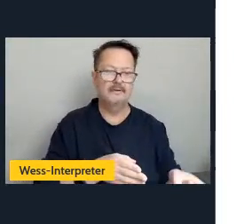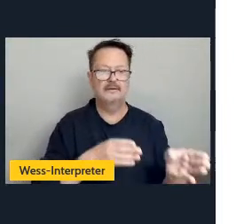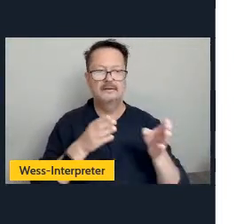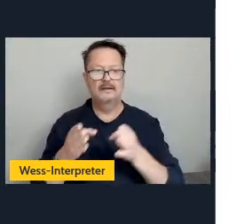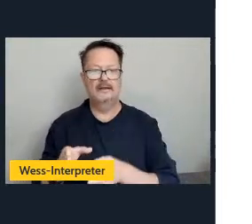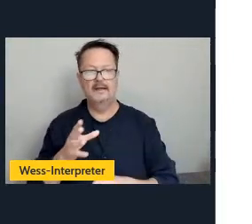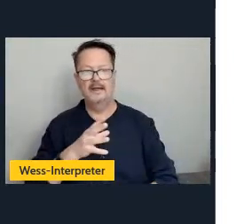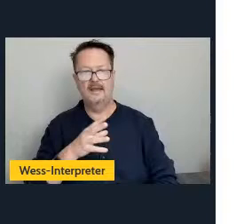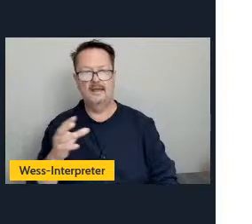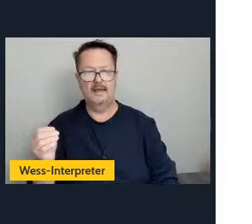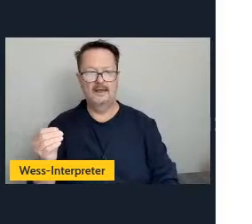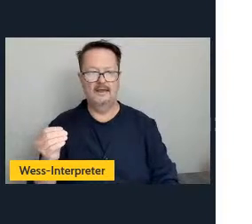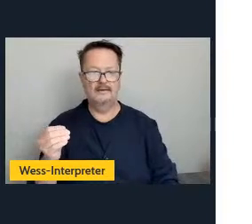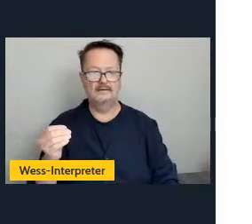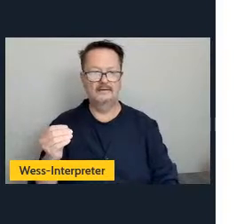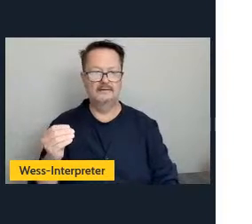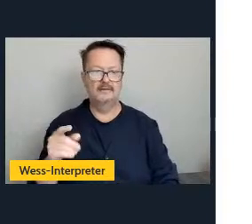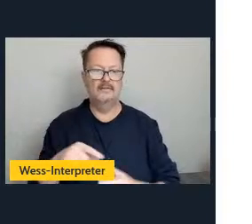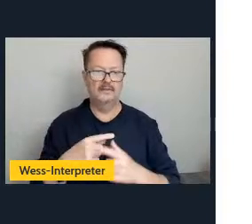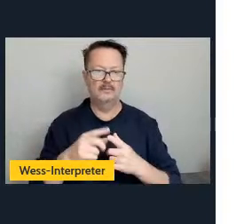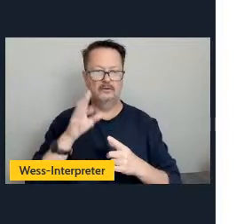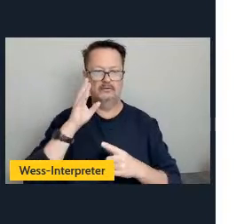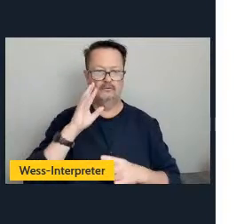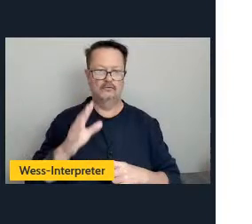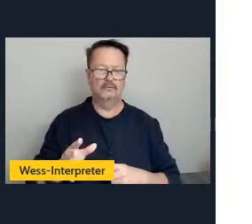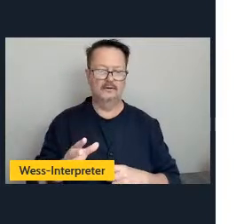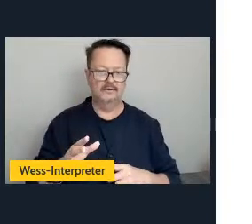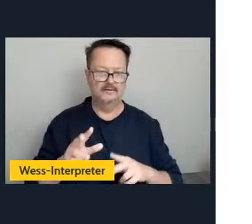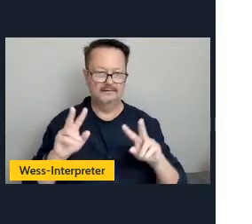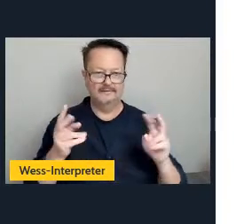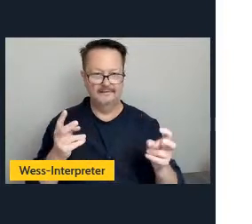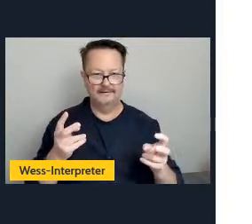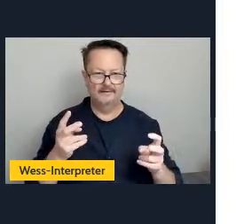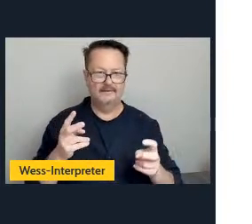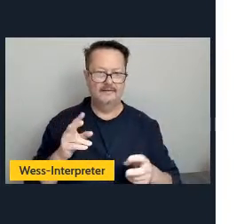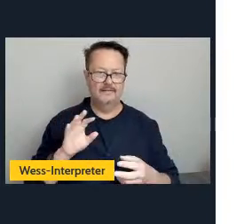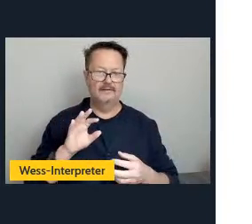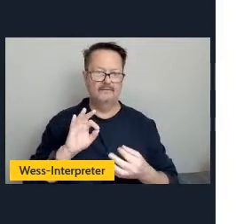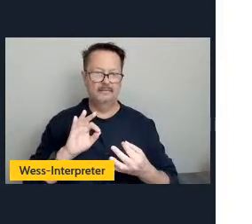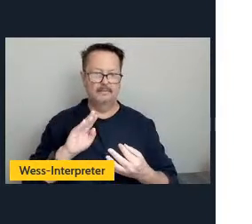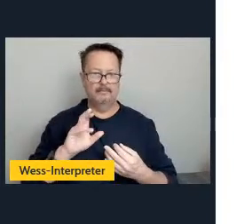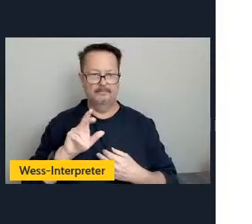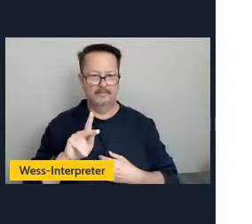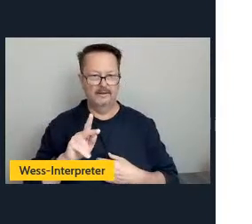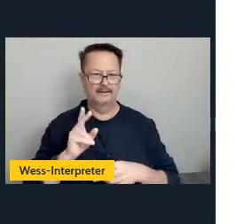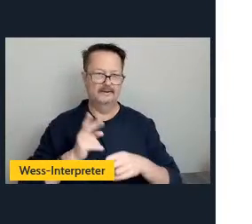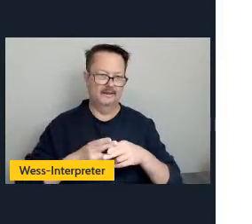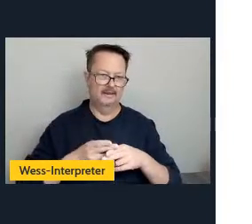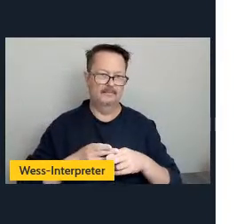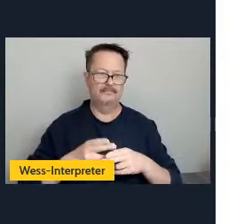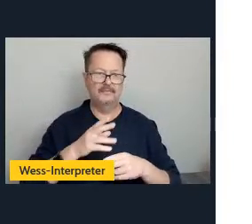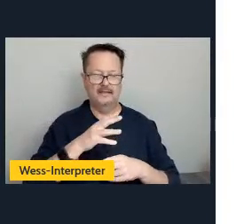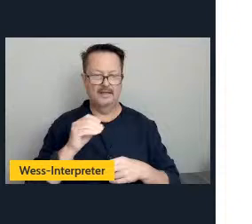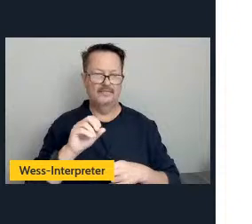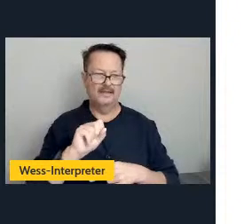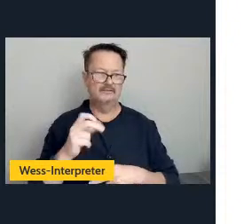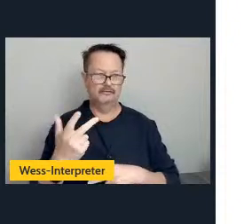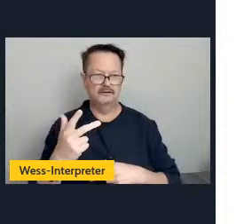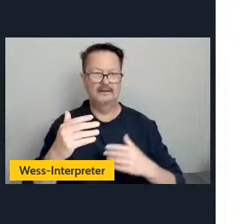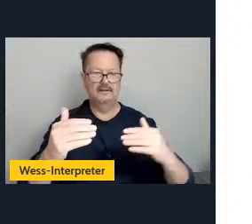And then we create our S3 bucket construct here with the bucket name, and we put